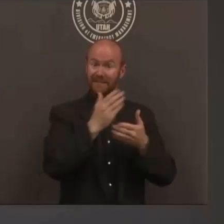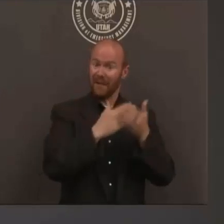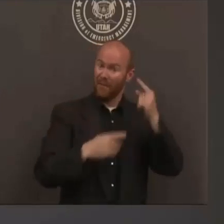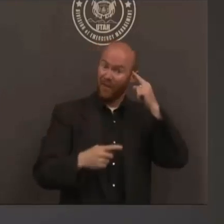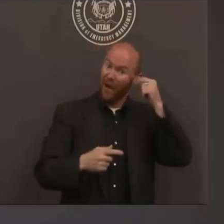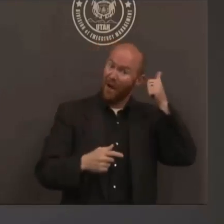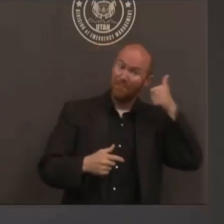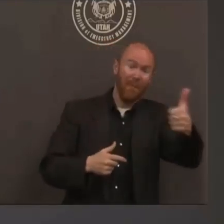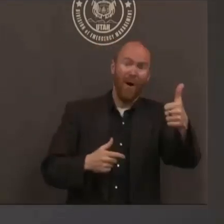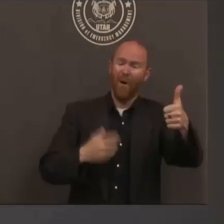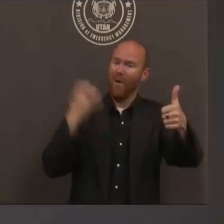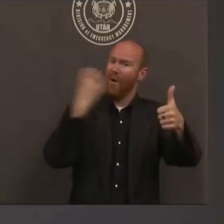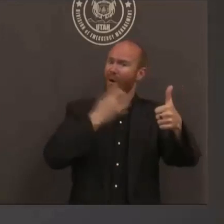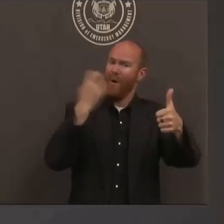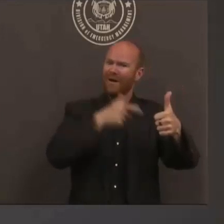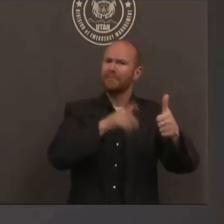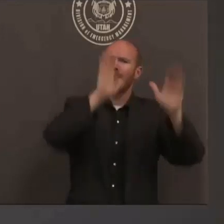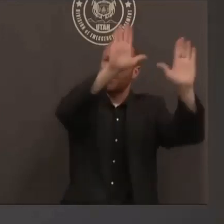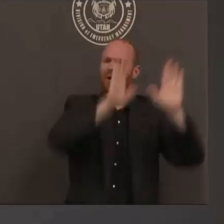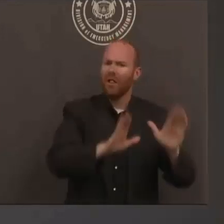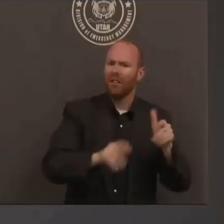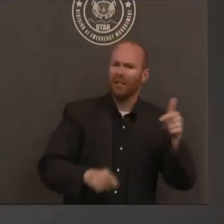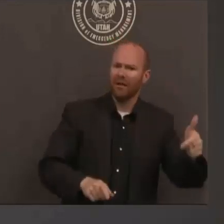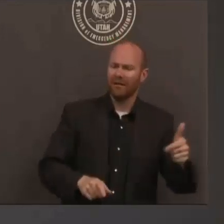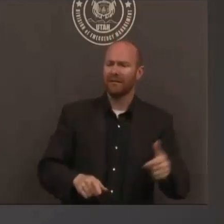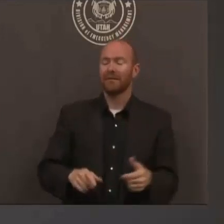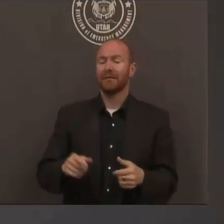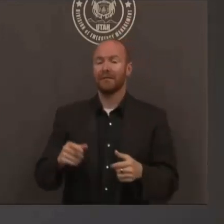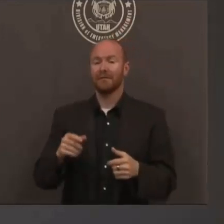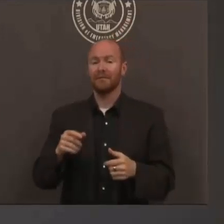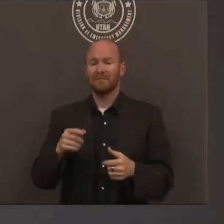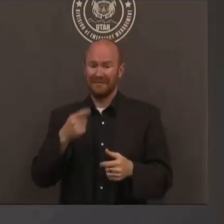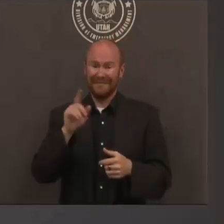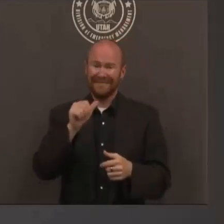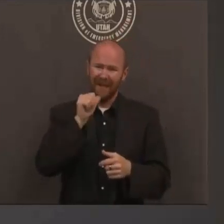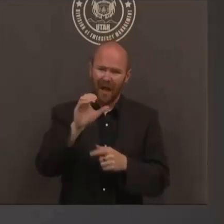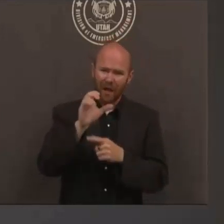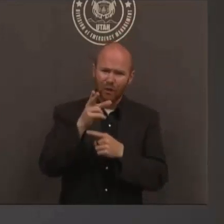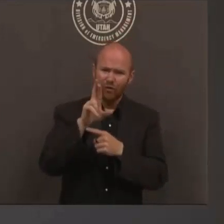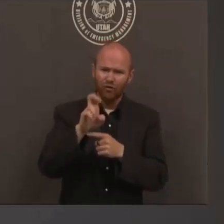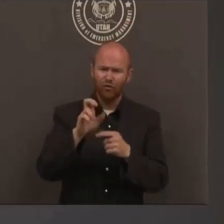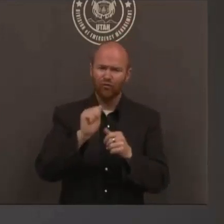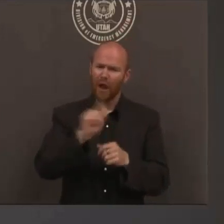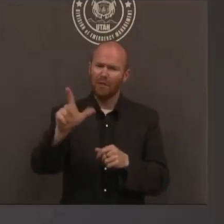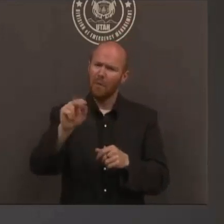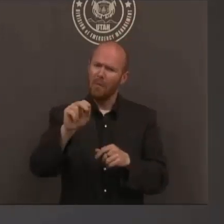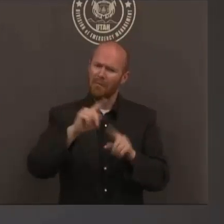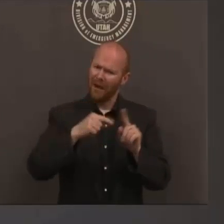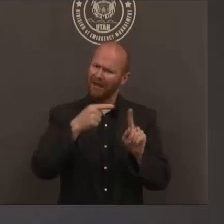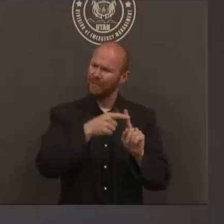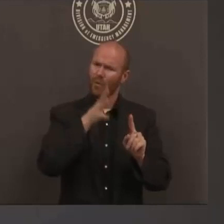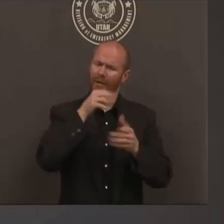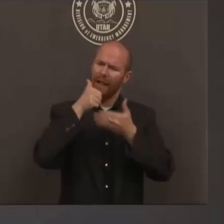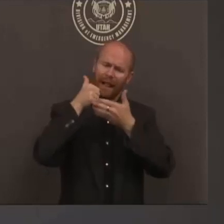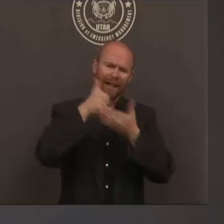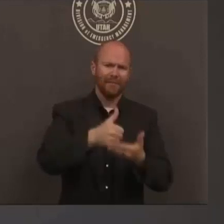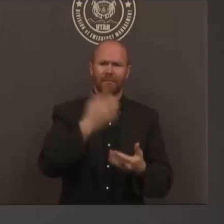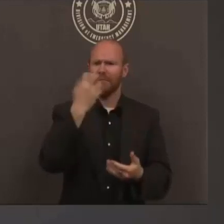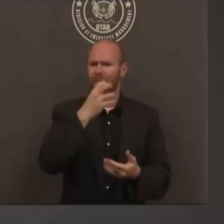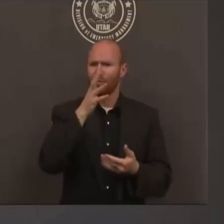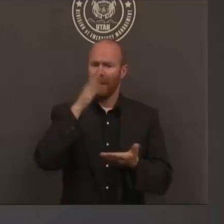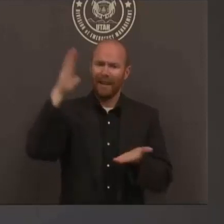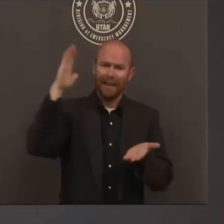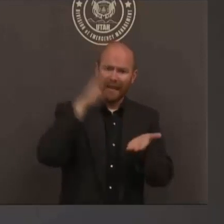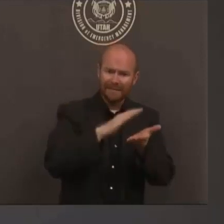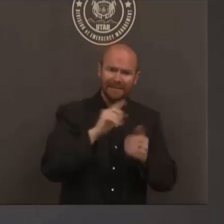thought it was a miracle drug that was going to help people. Not that it was going to be a cure, but that it had hope that it would